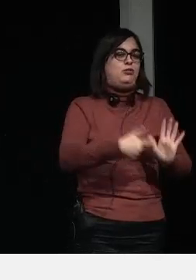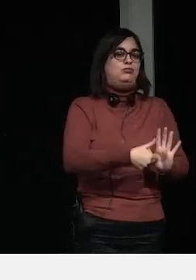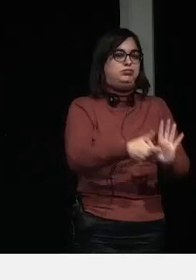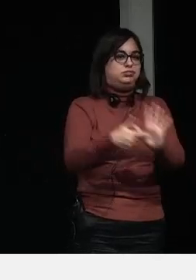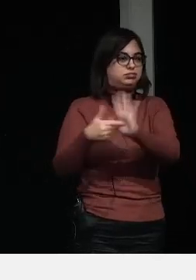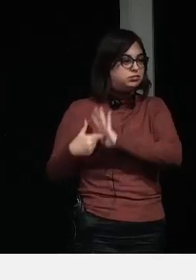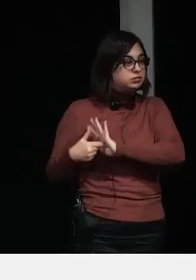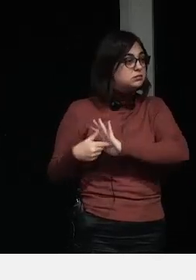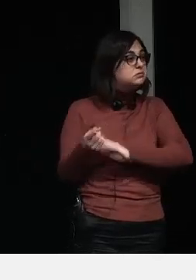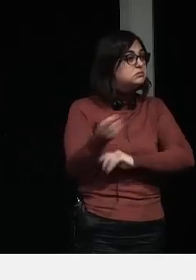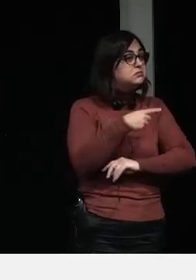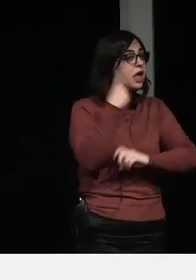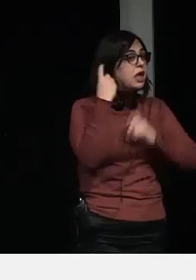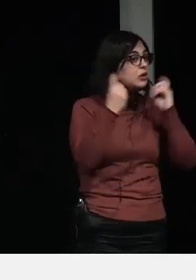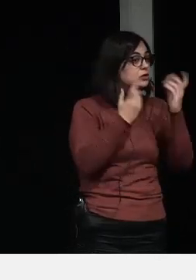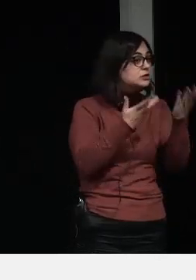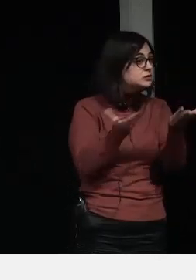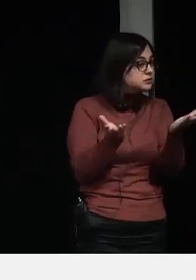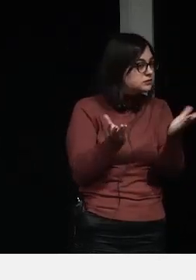any questions?